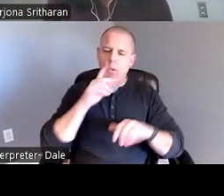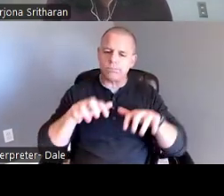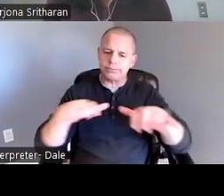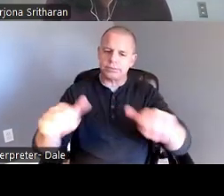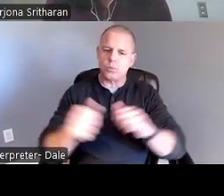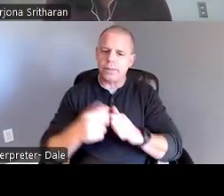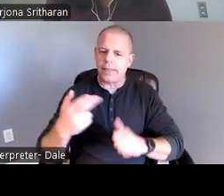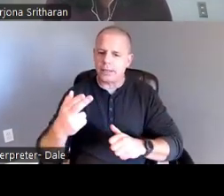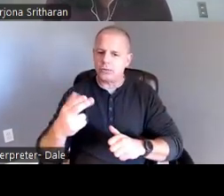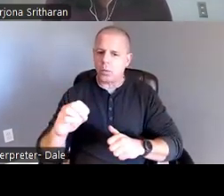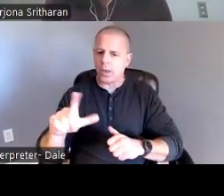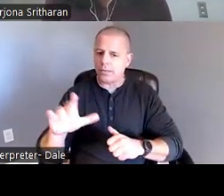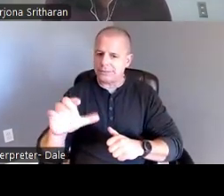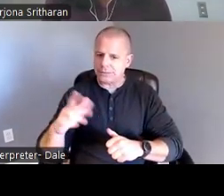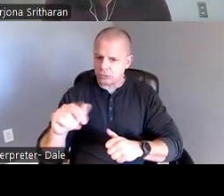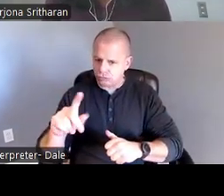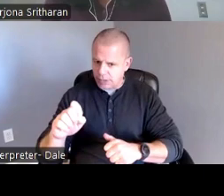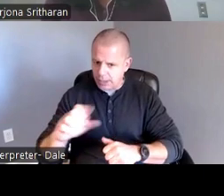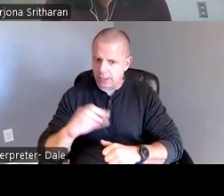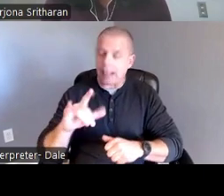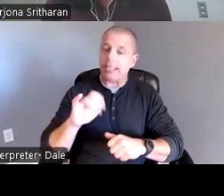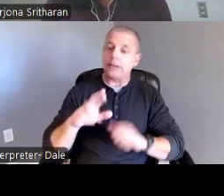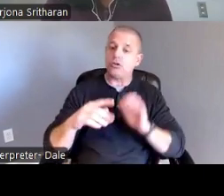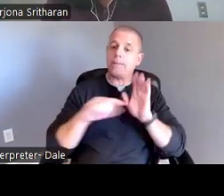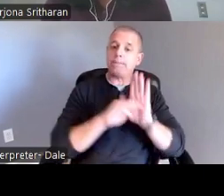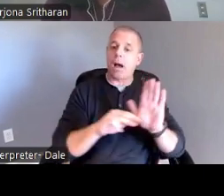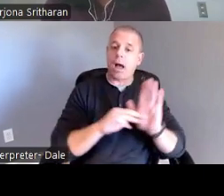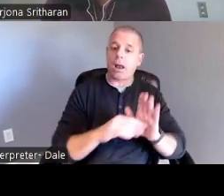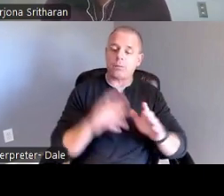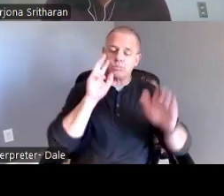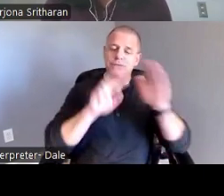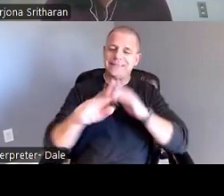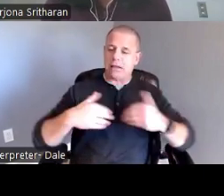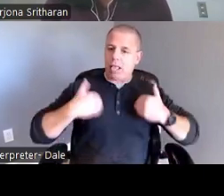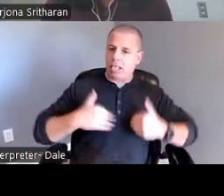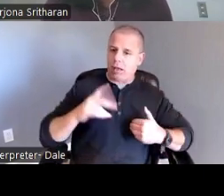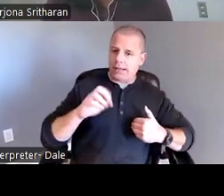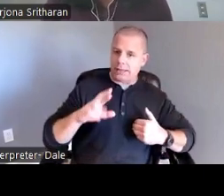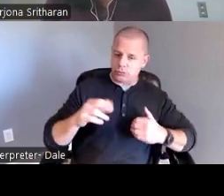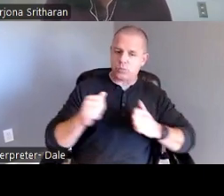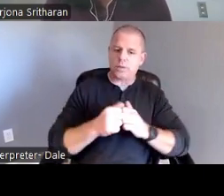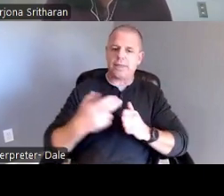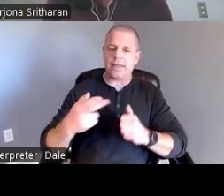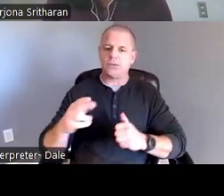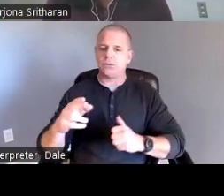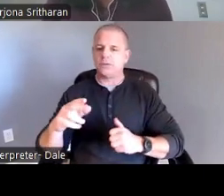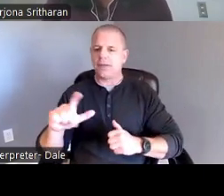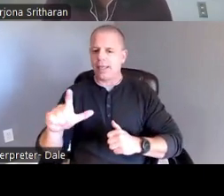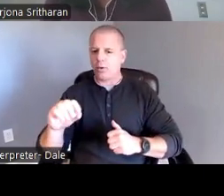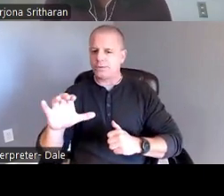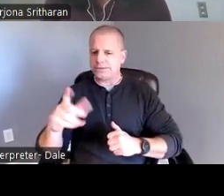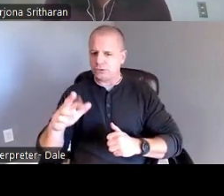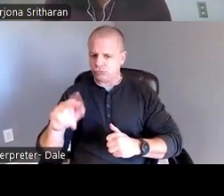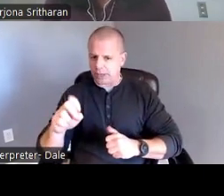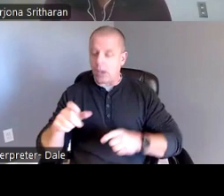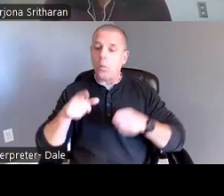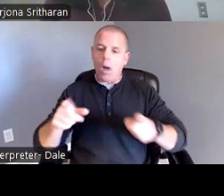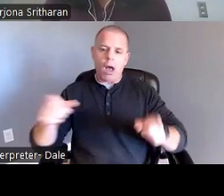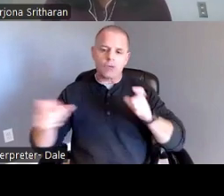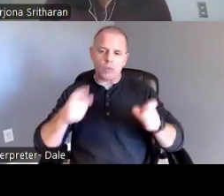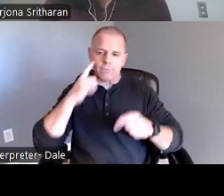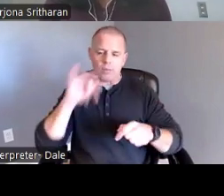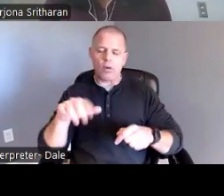then a linear model predicting lung cancer incidence with HOLC grades while controlling for those